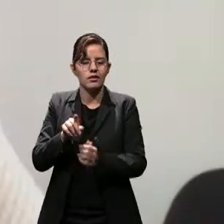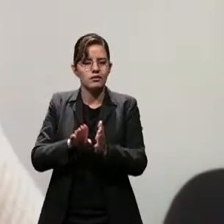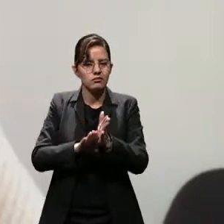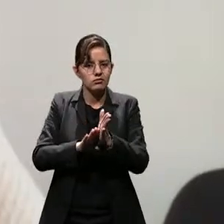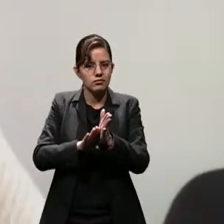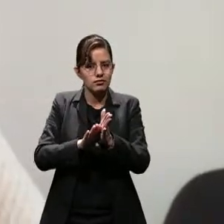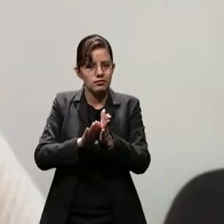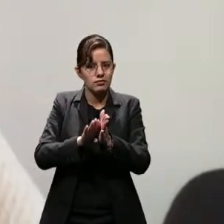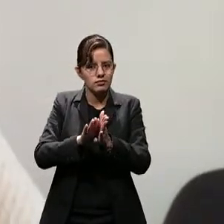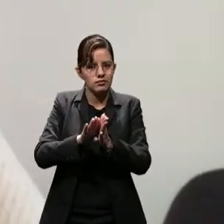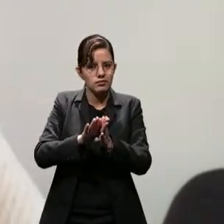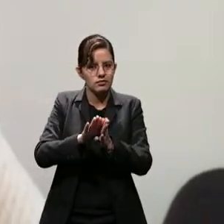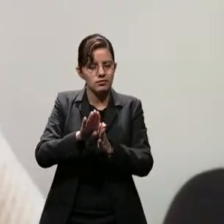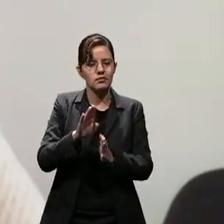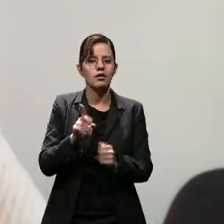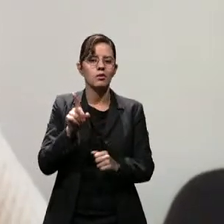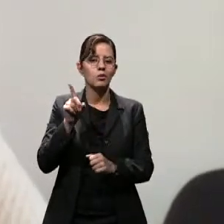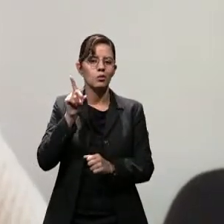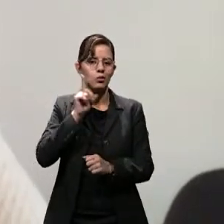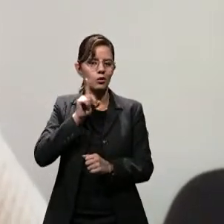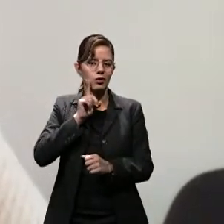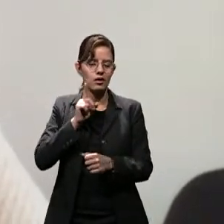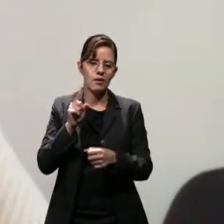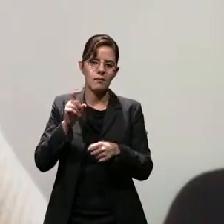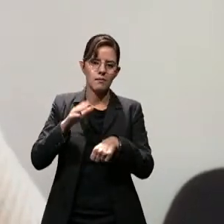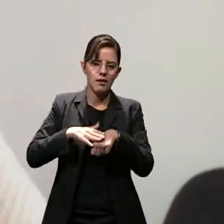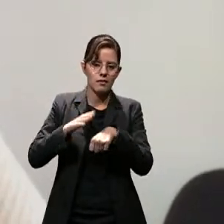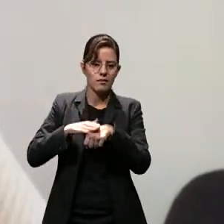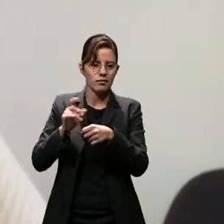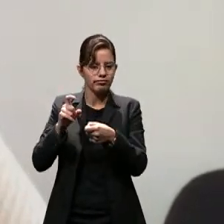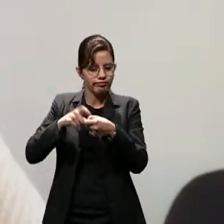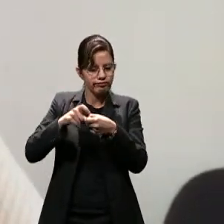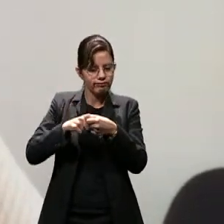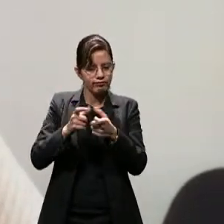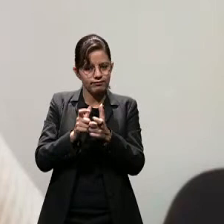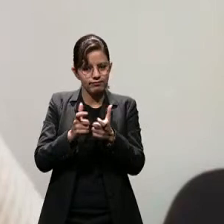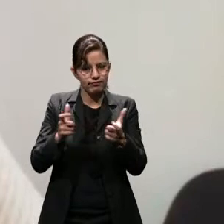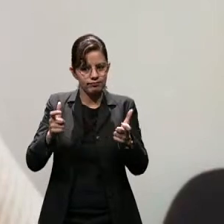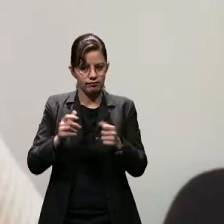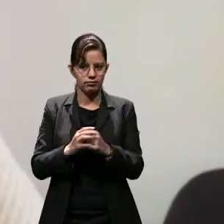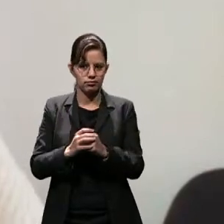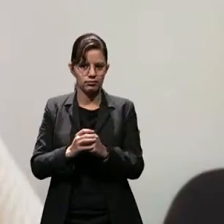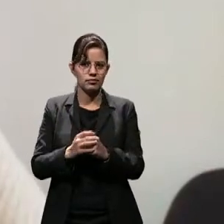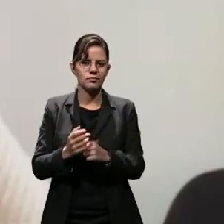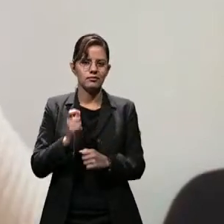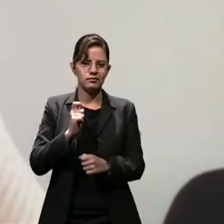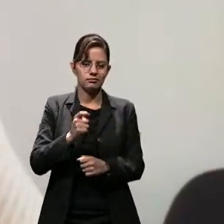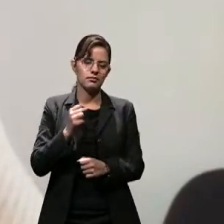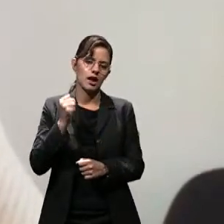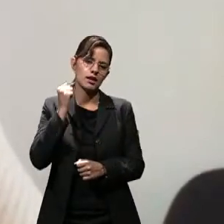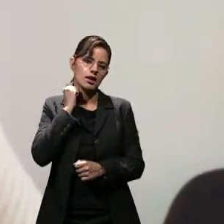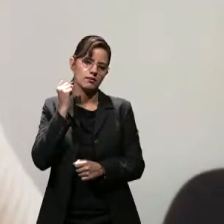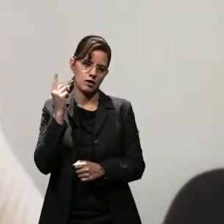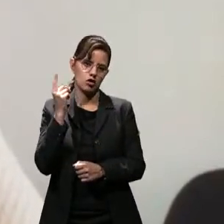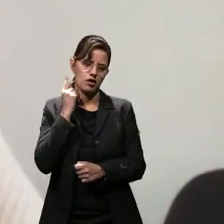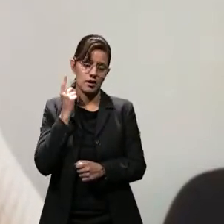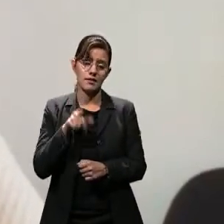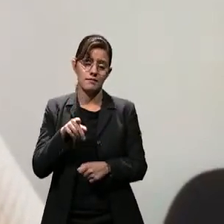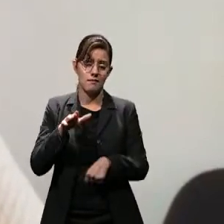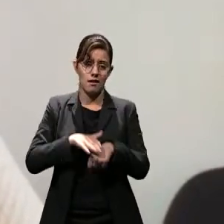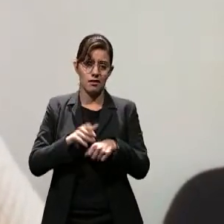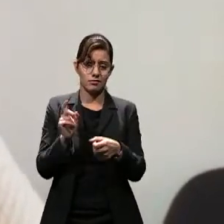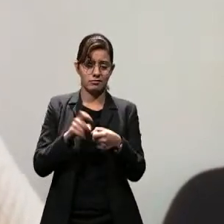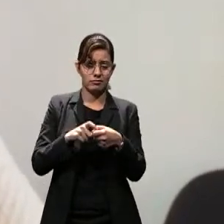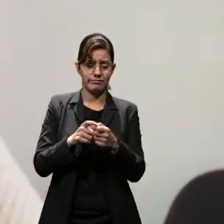the descriptive representation, I mean, access of women to the positions specifically in